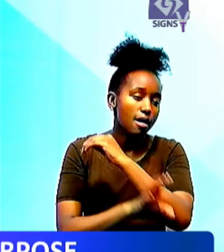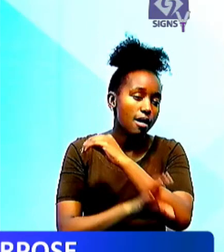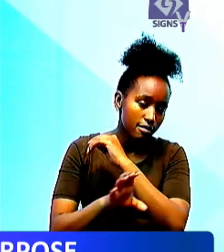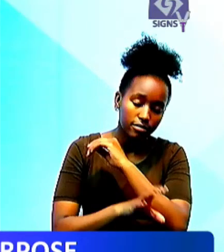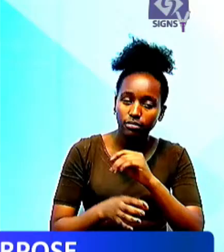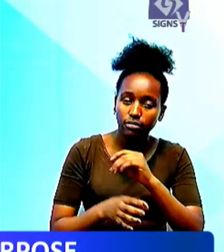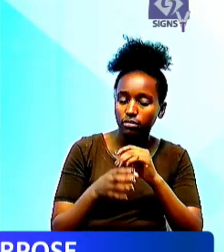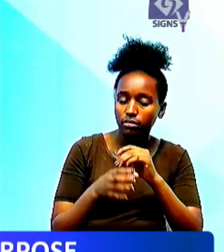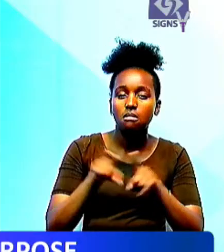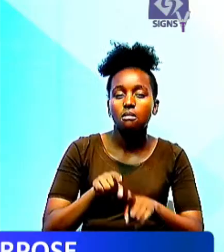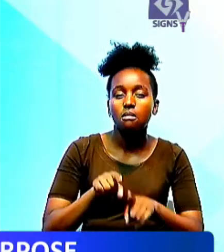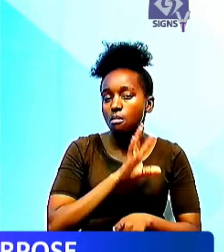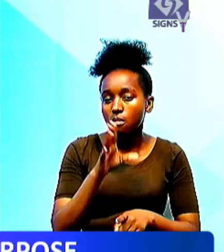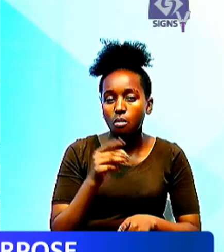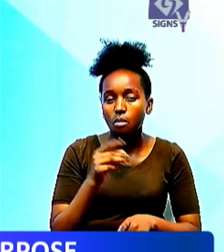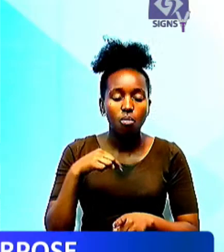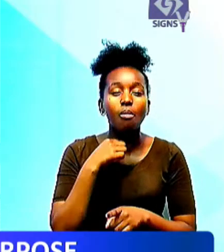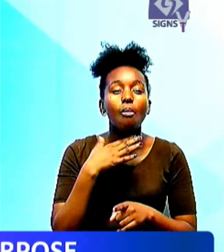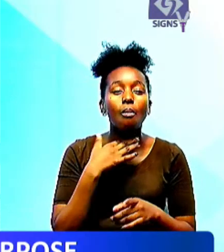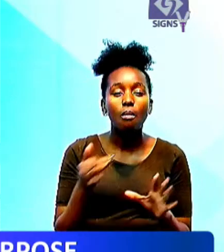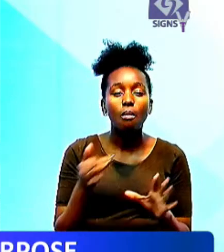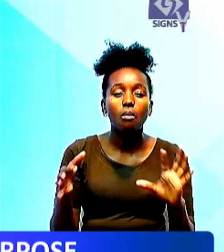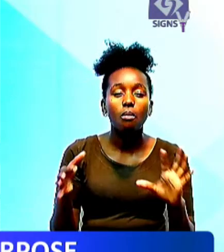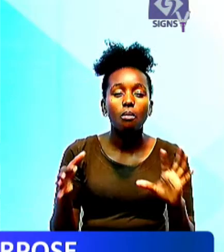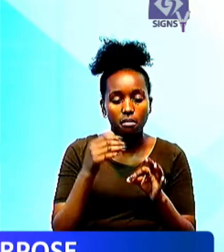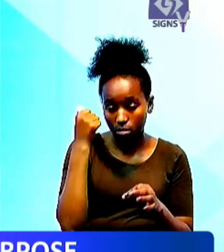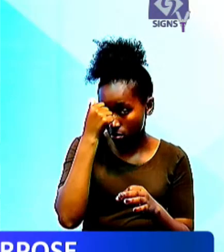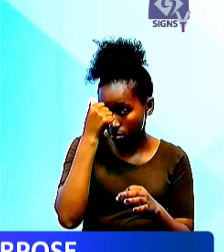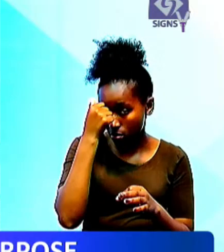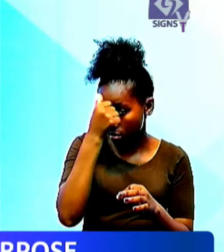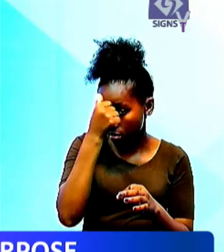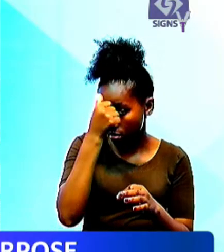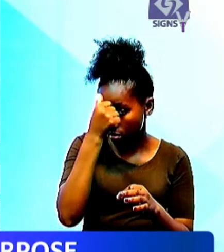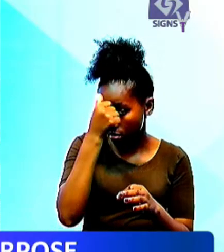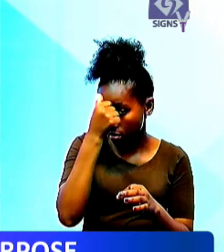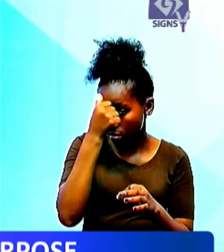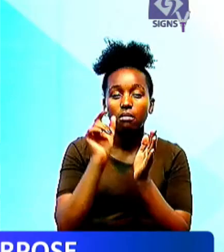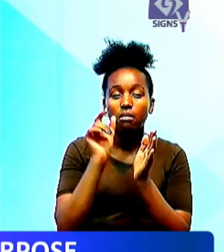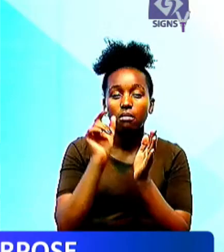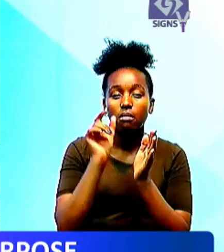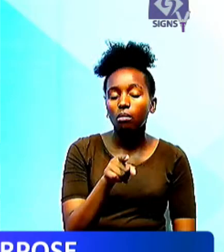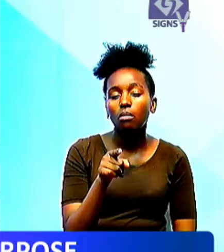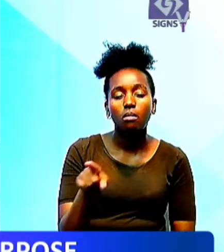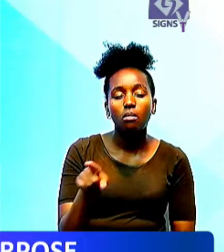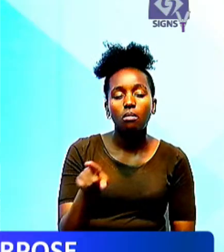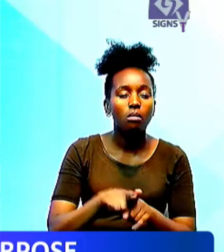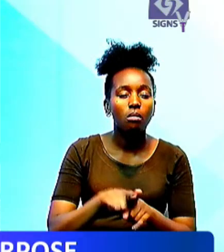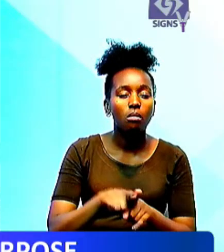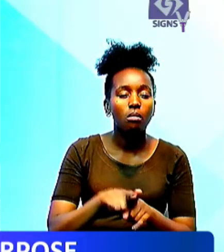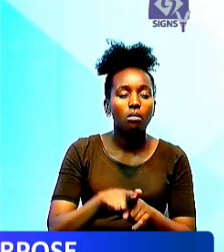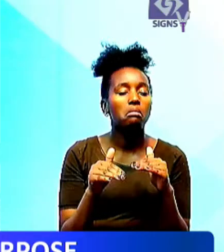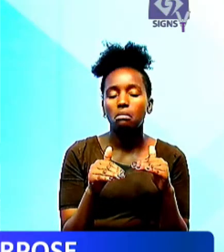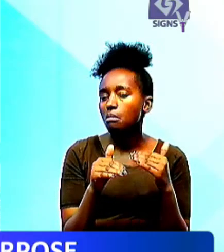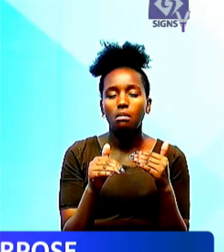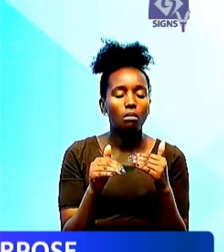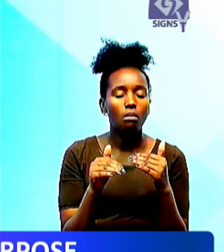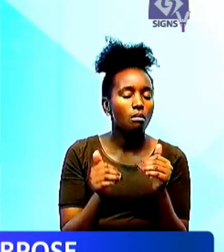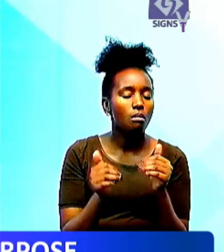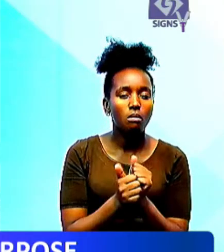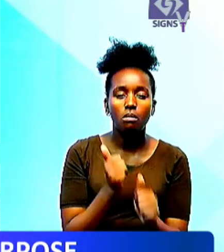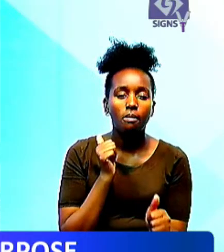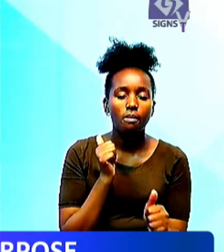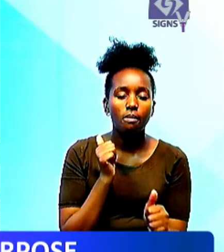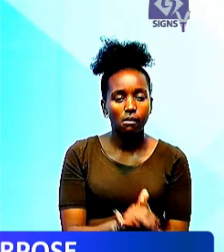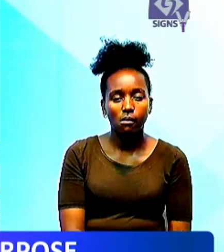do not want your brand to be associated. So we restrict, and most of the things is that